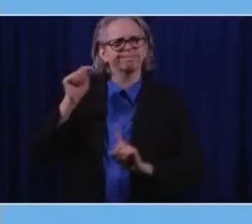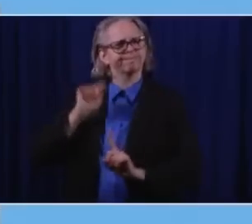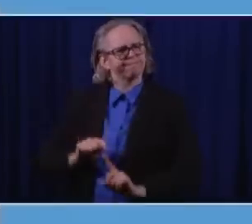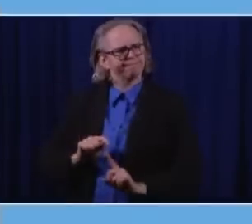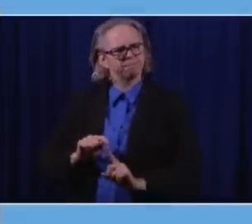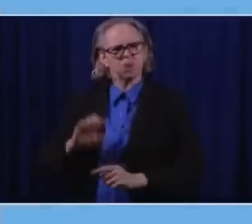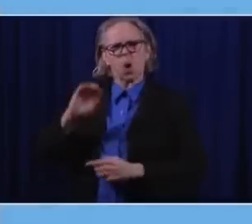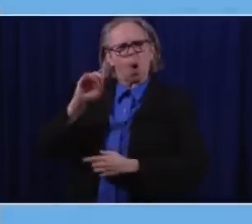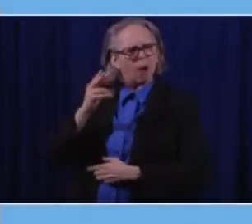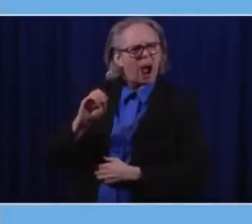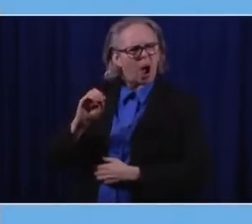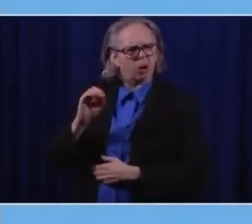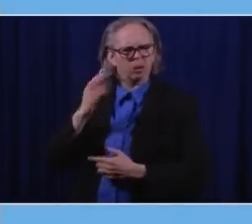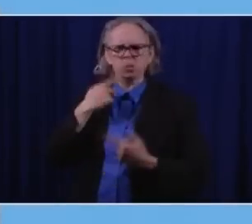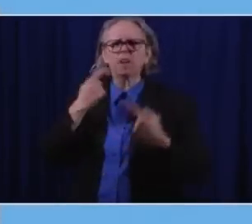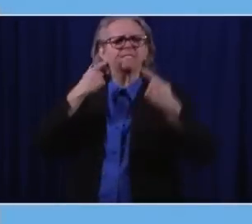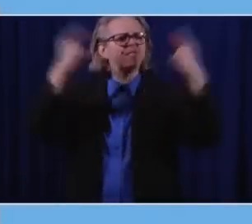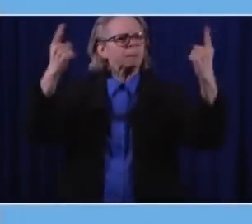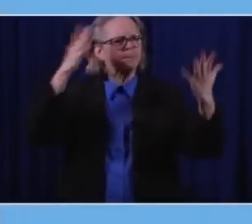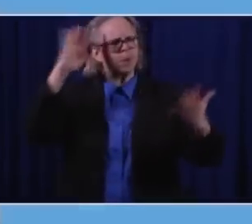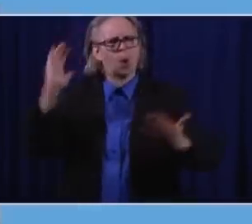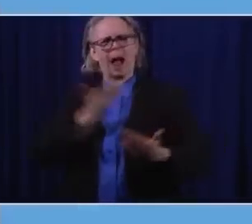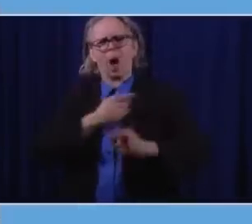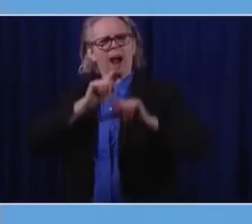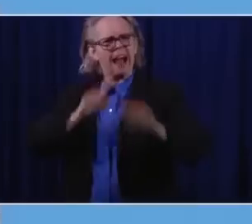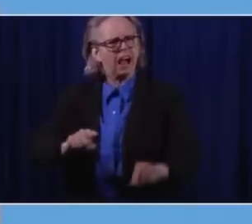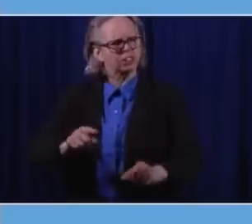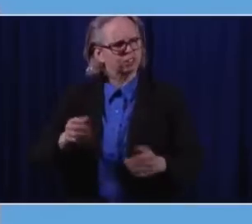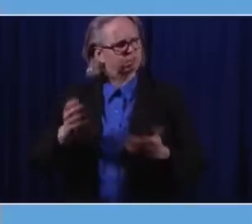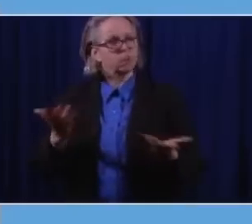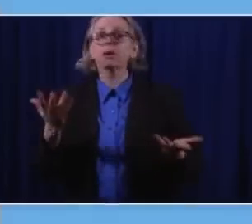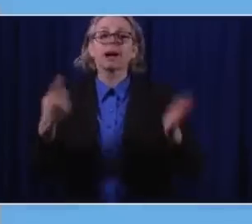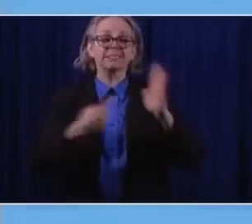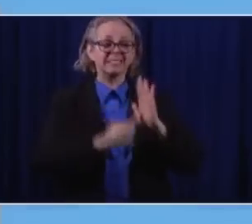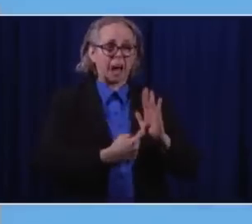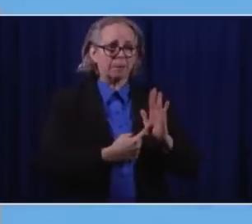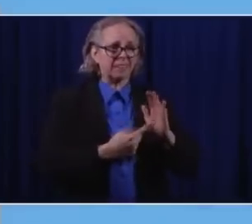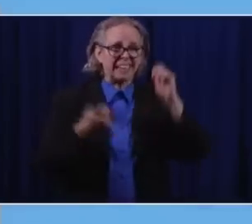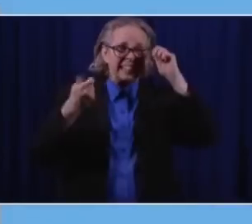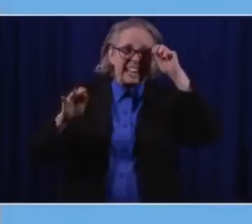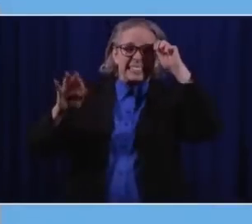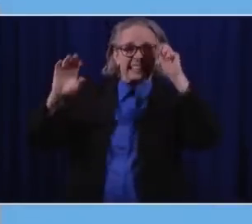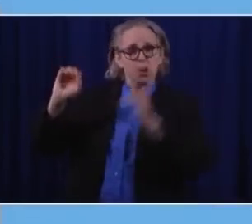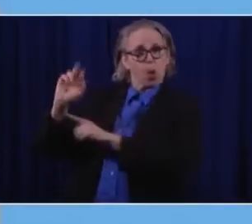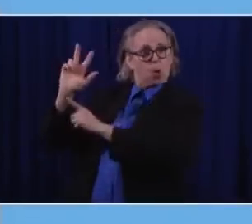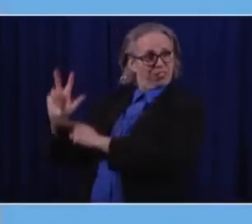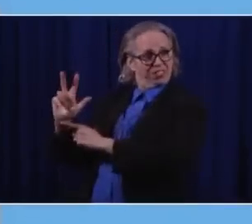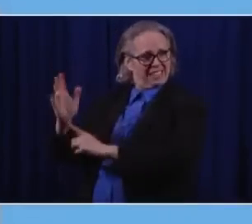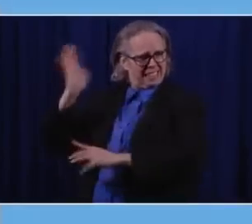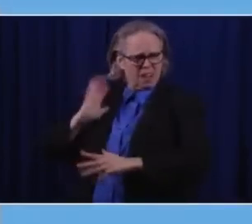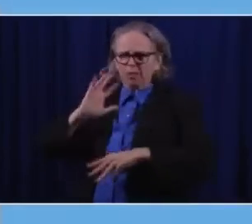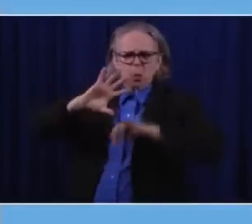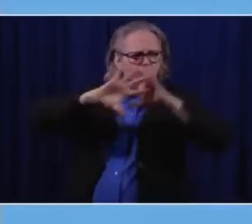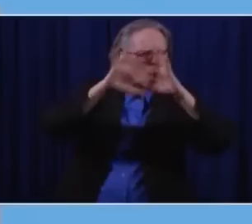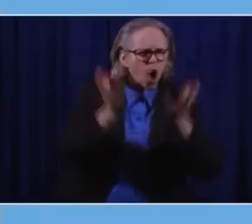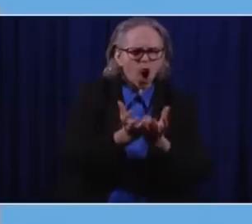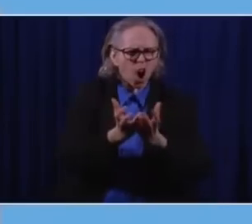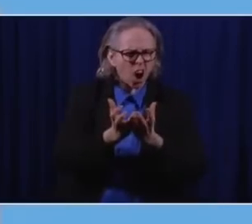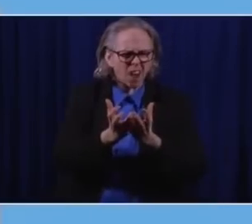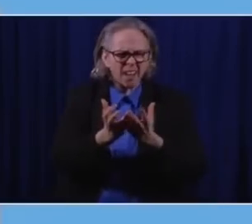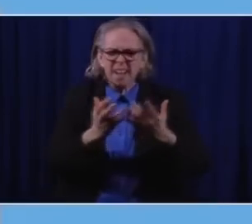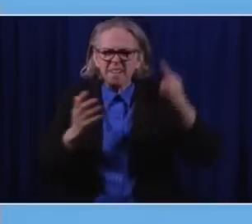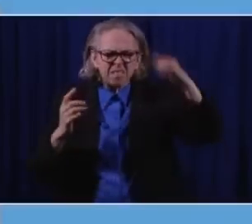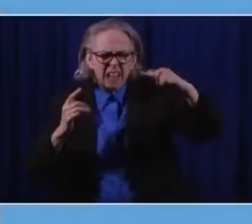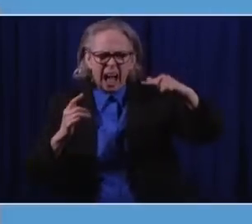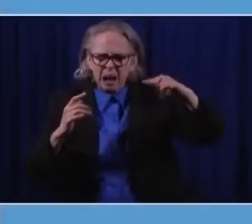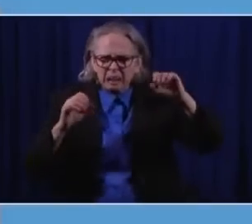answers. It's 1903. The whole world is asking, is it possible to fly? Ohio says,